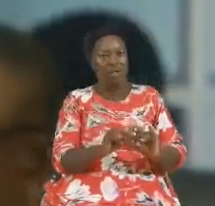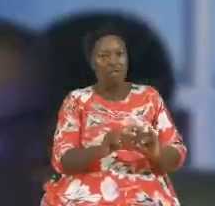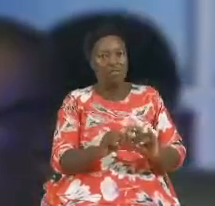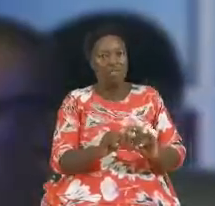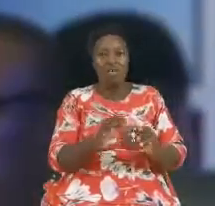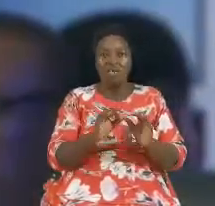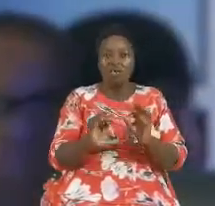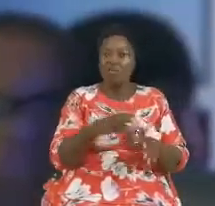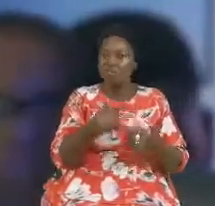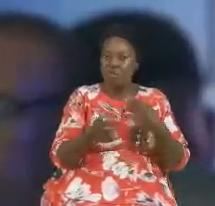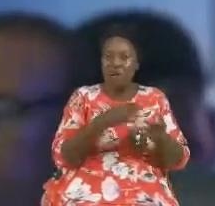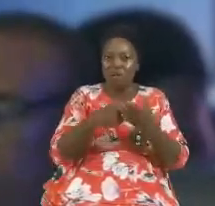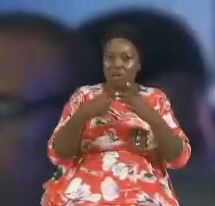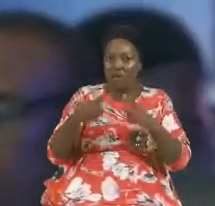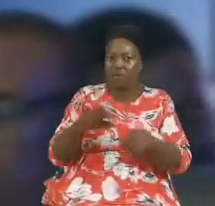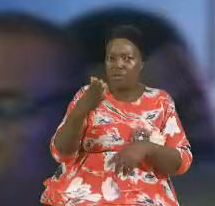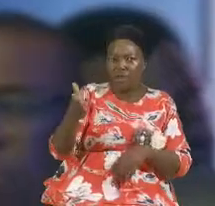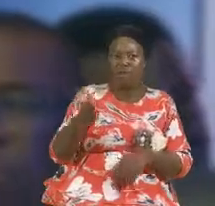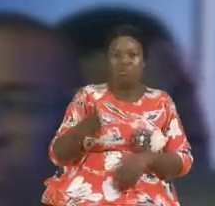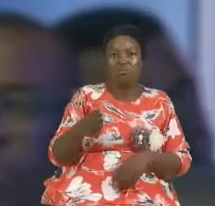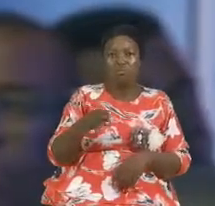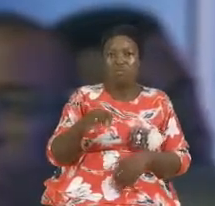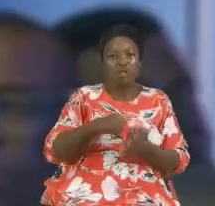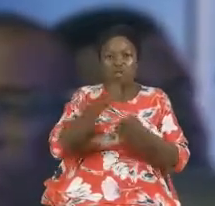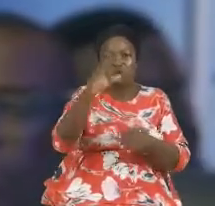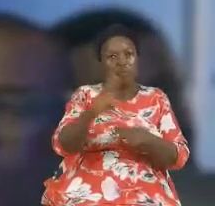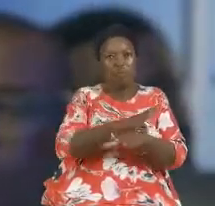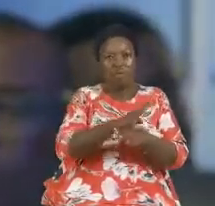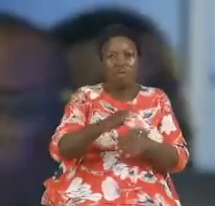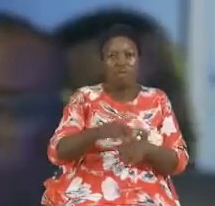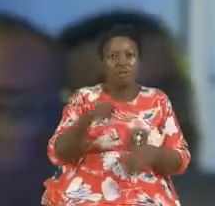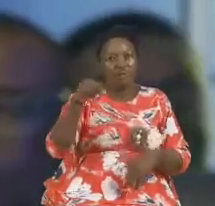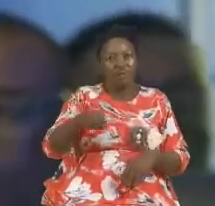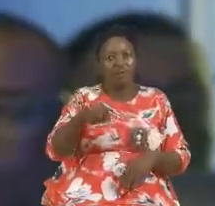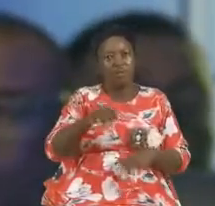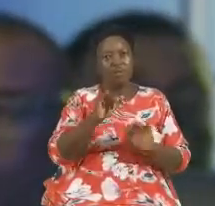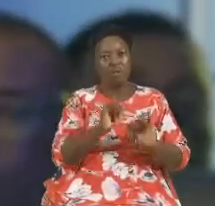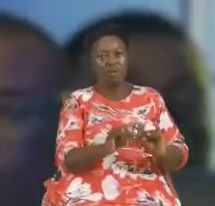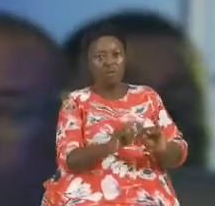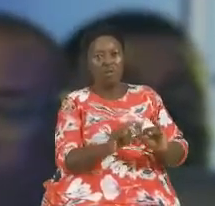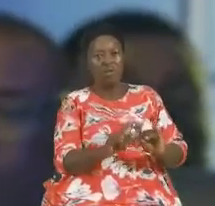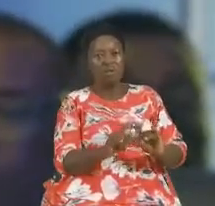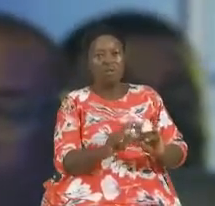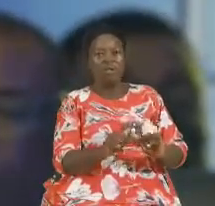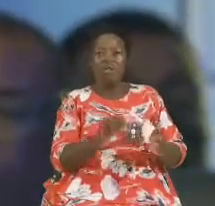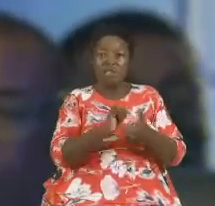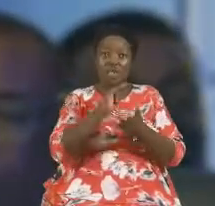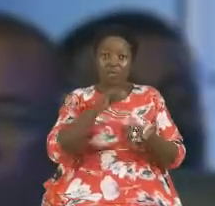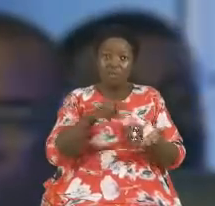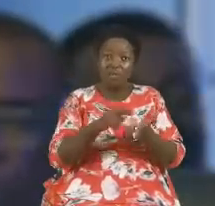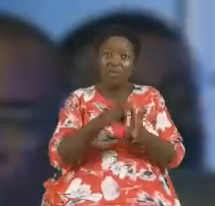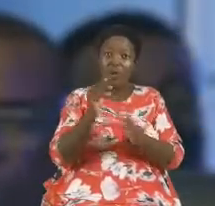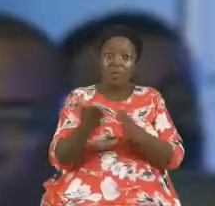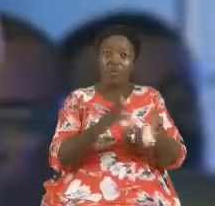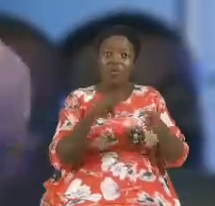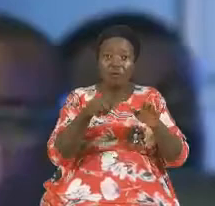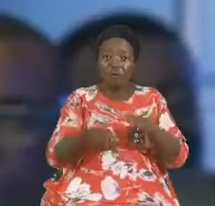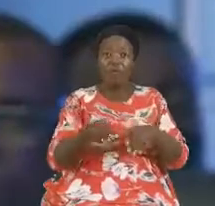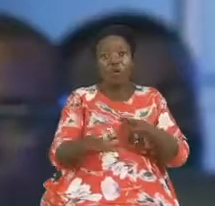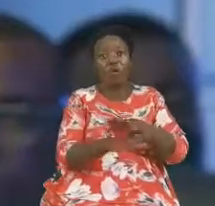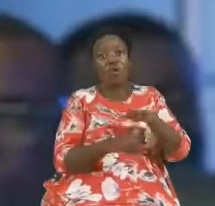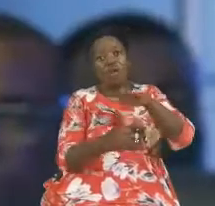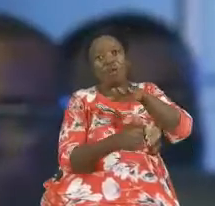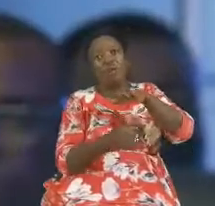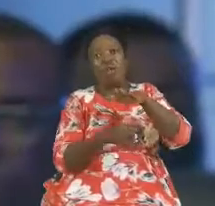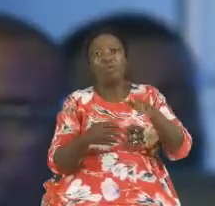your business. Whatever is happening there is none of your business. Legs, feet, stay. That's